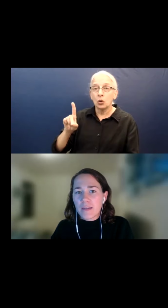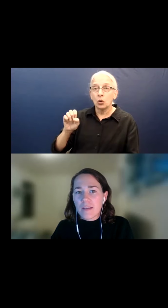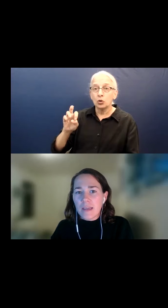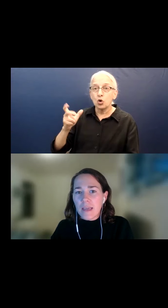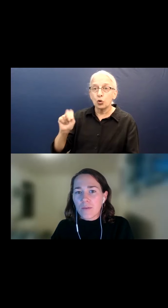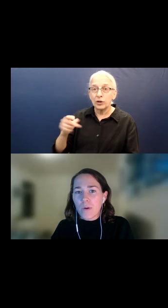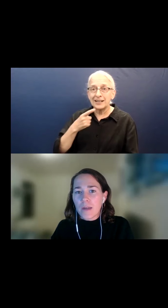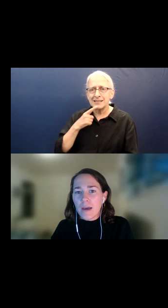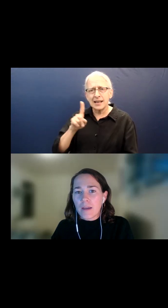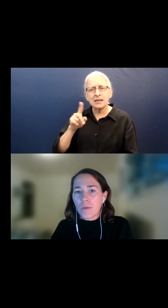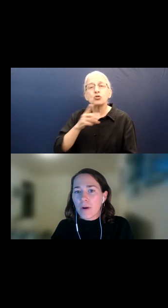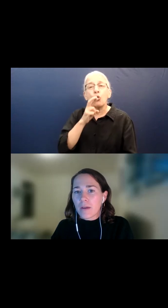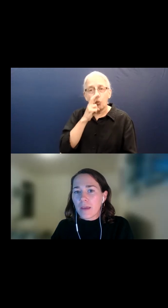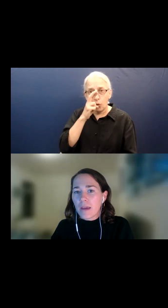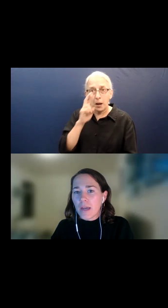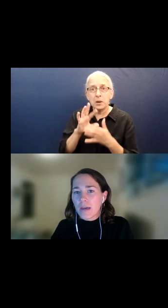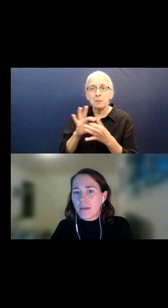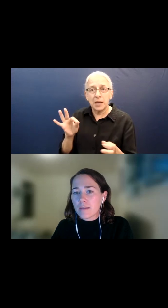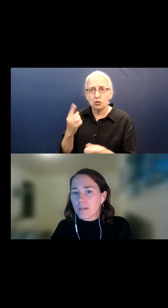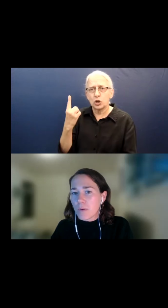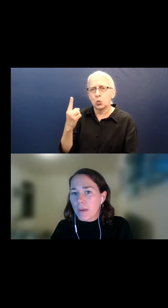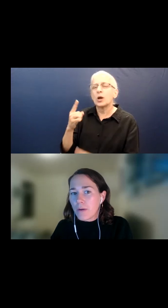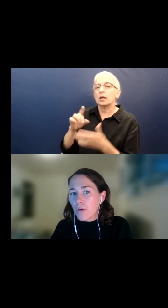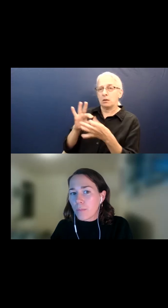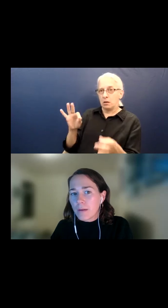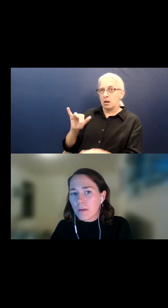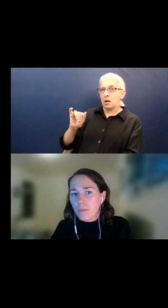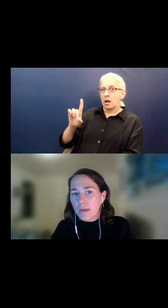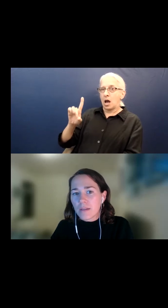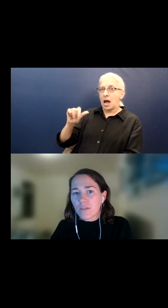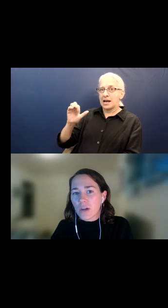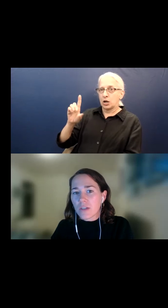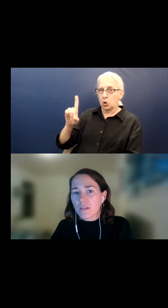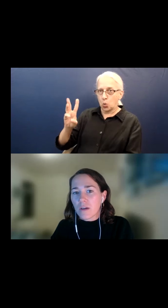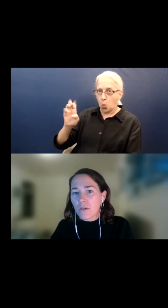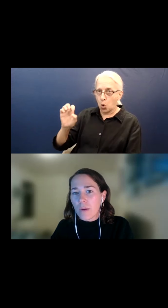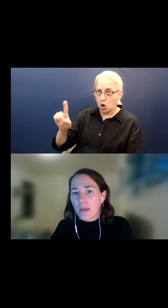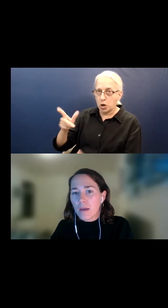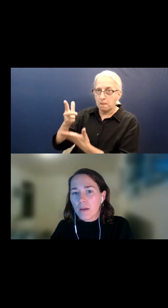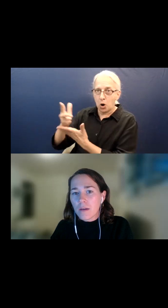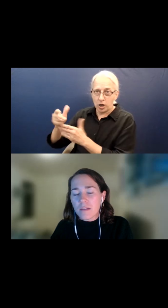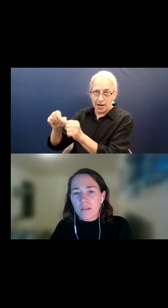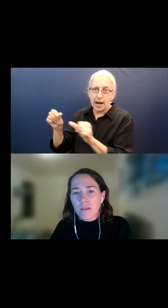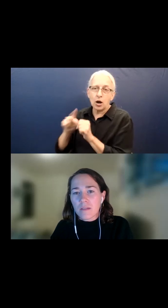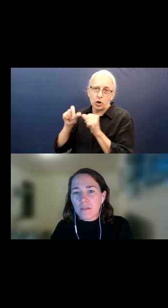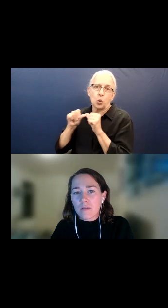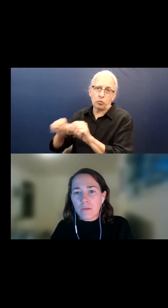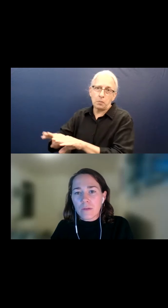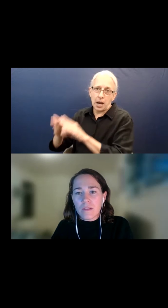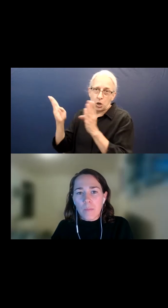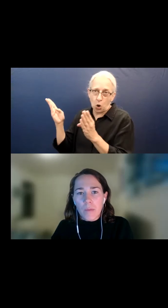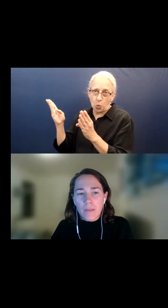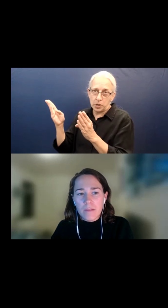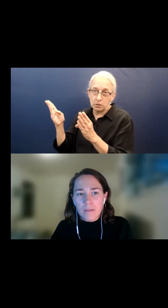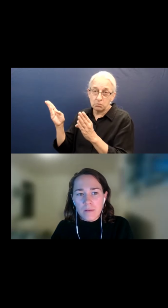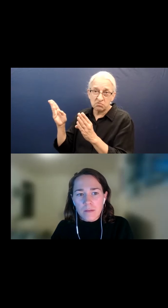Redmond has indicated one Idlewood parking area is to remain open when construction is underway. Does this exclude the